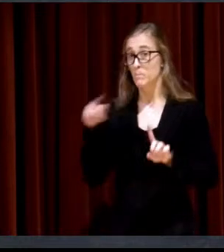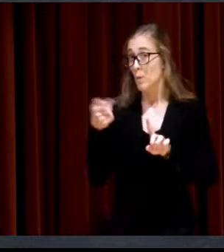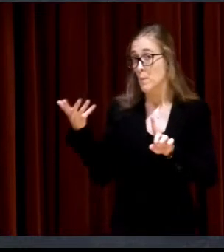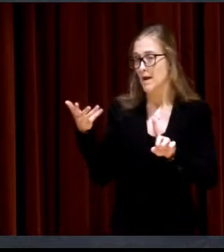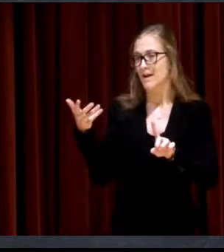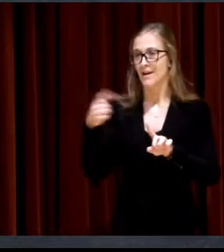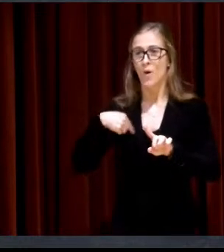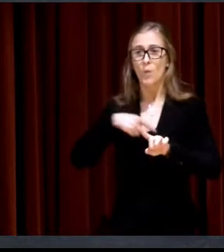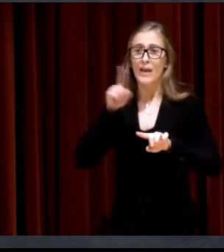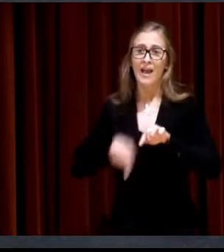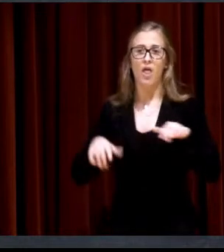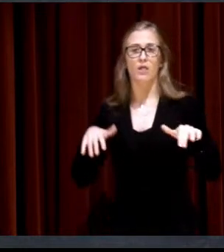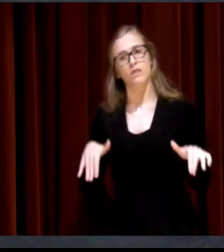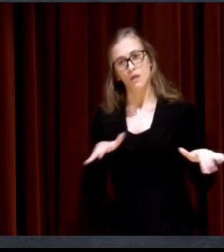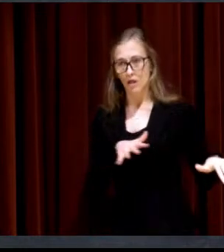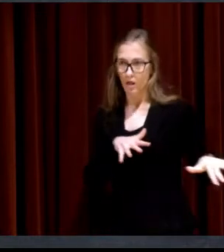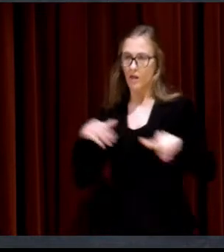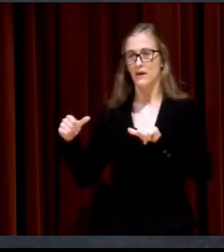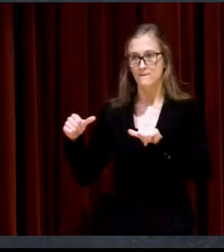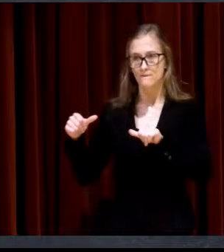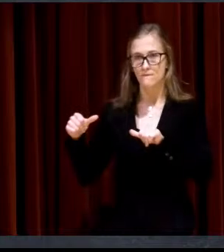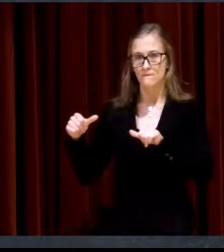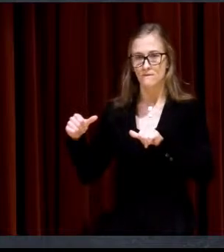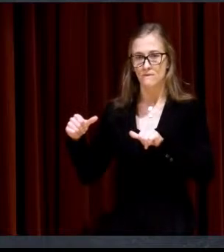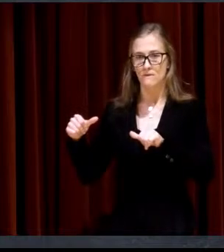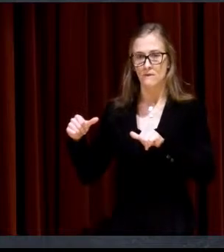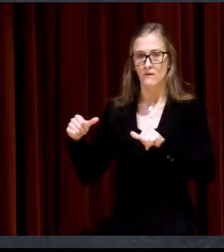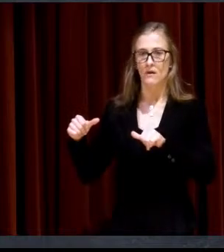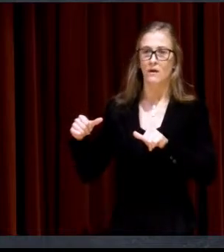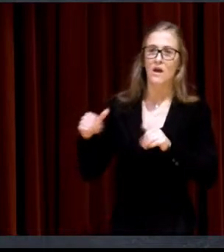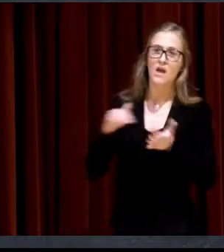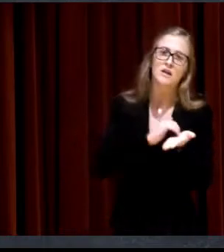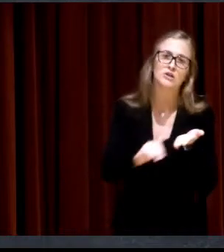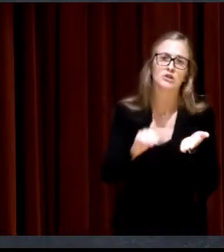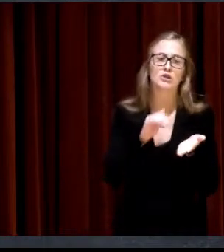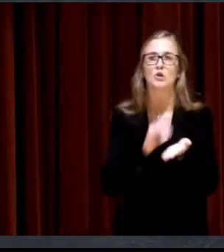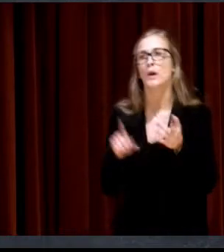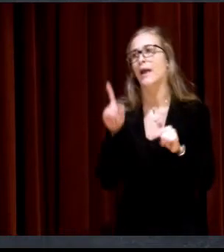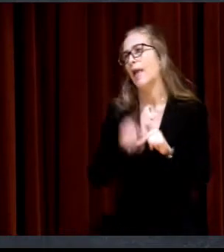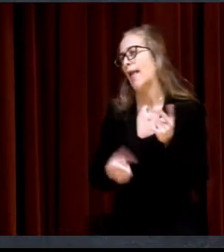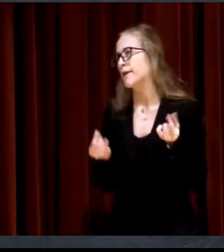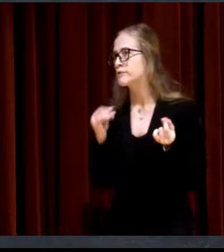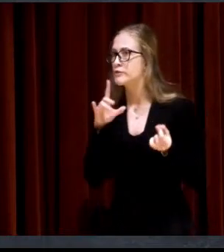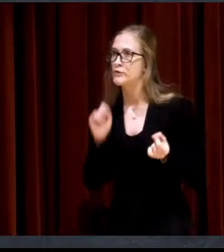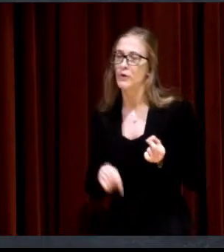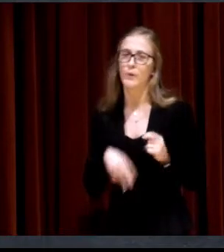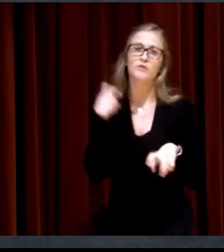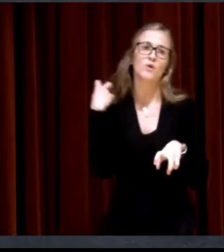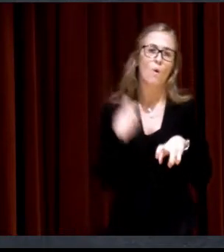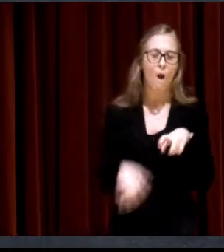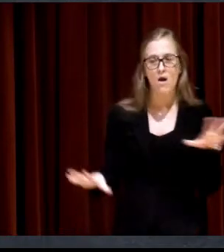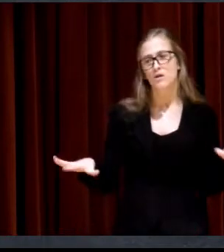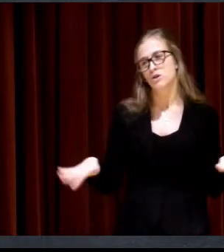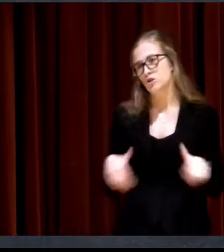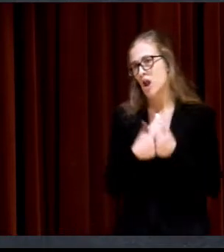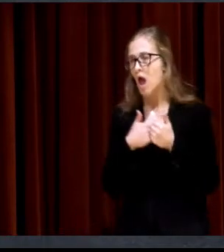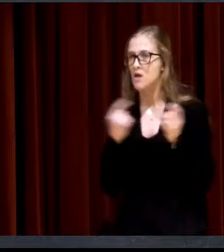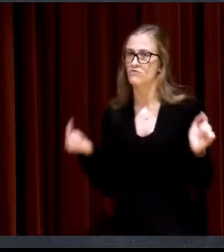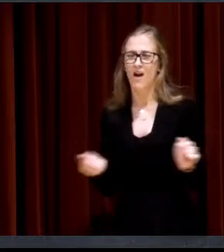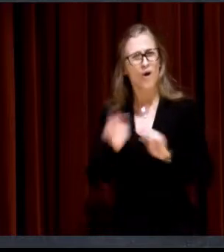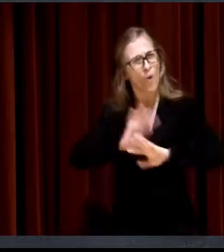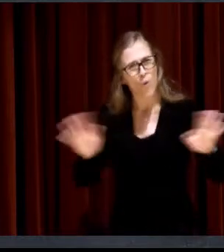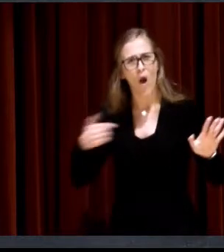cannot wait and come up with one more excuse or this excuse why we can't do this. We can do